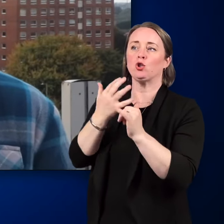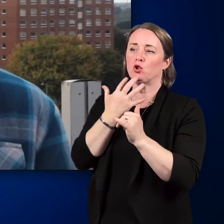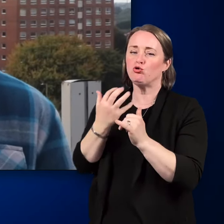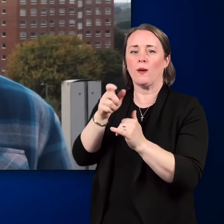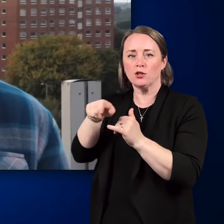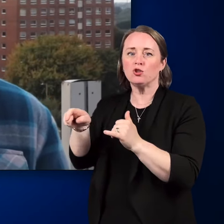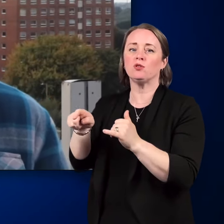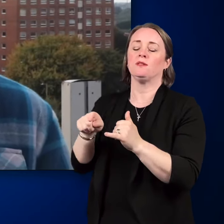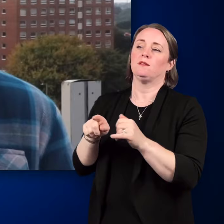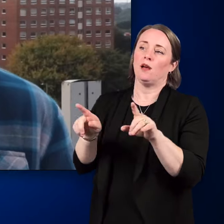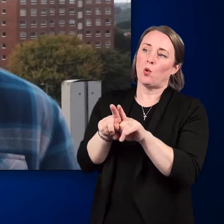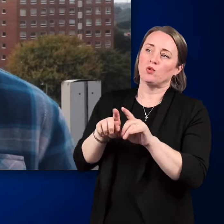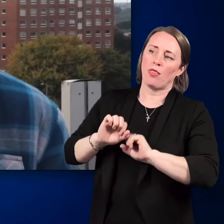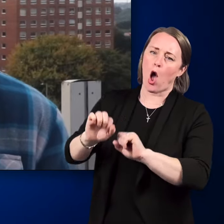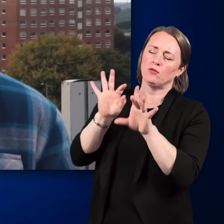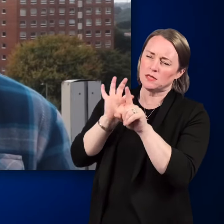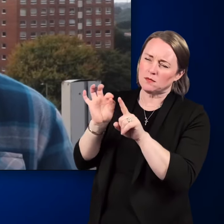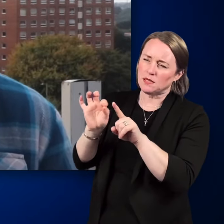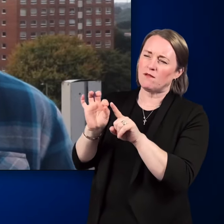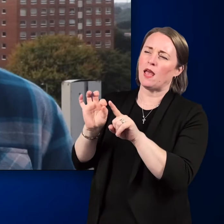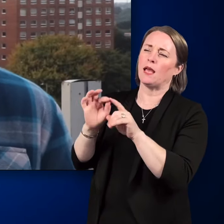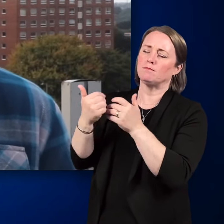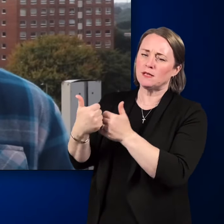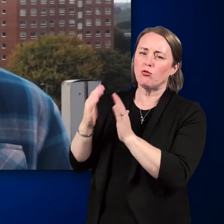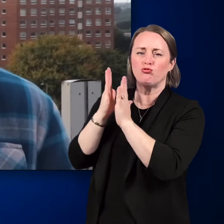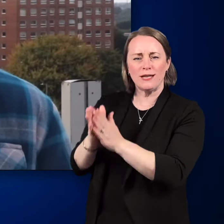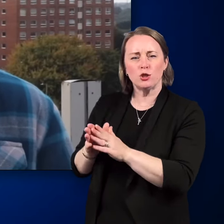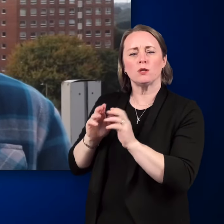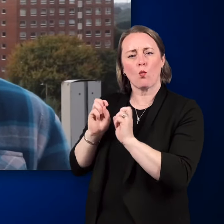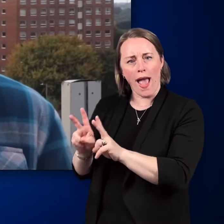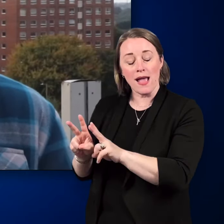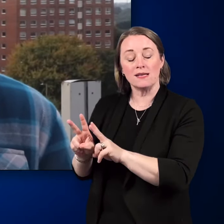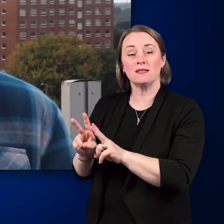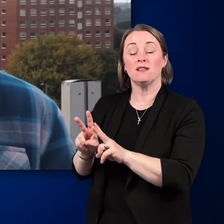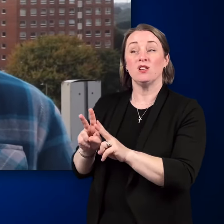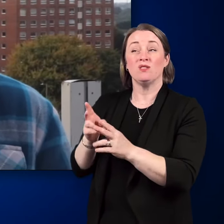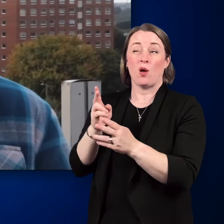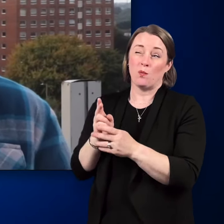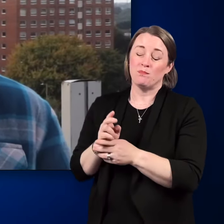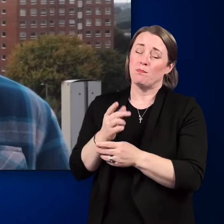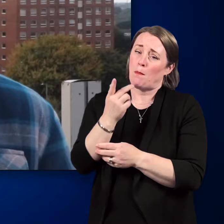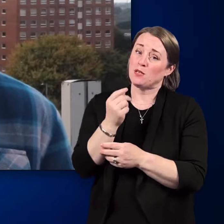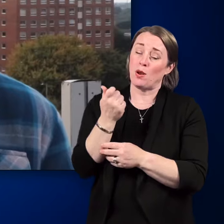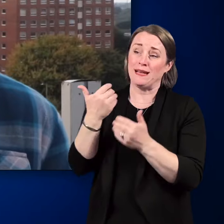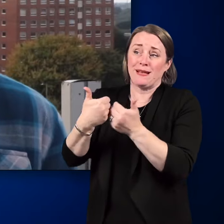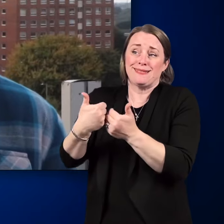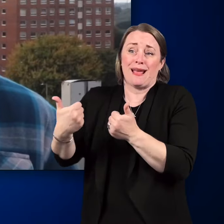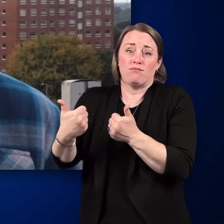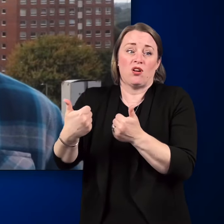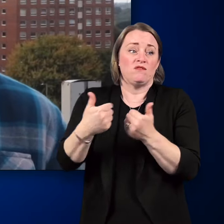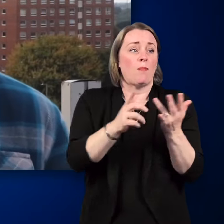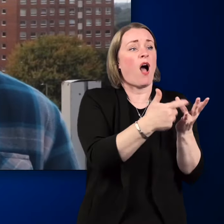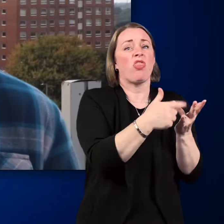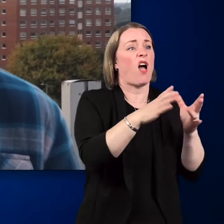they had very distinctive religious practices. But perhaps they were a bit detached